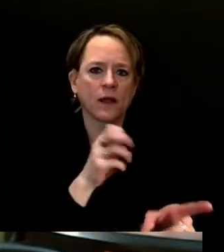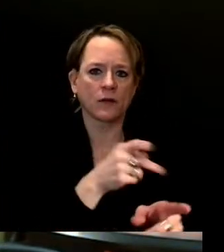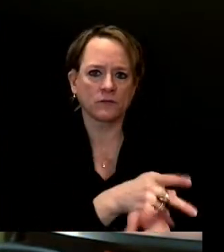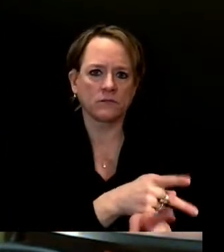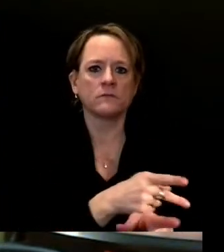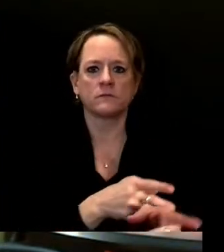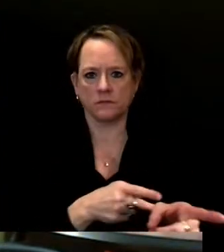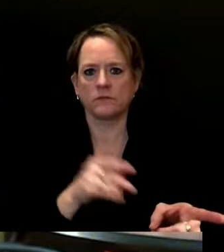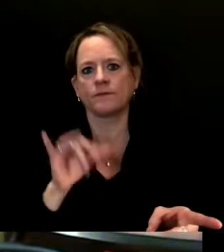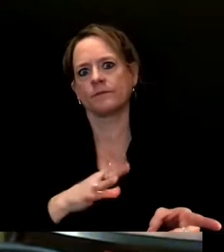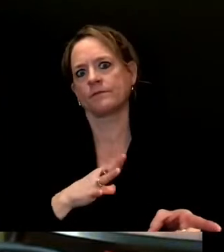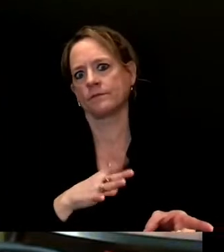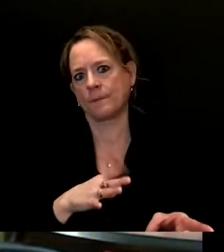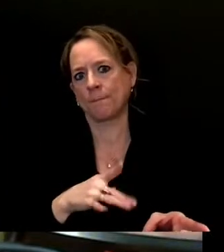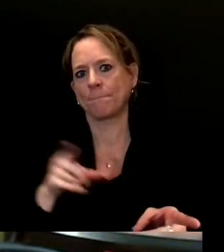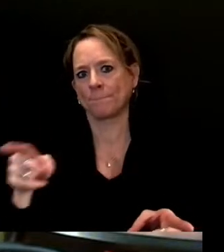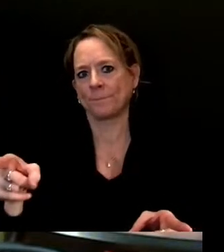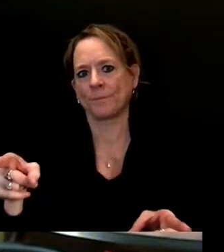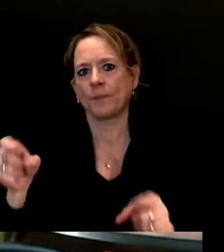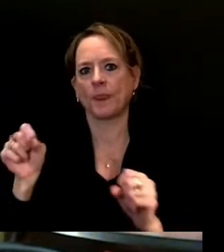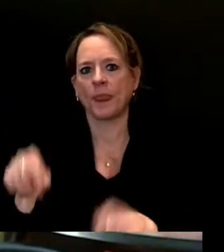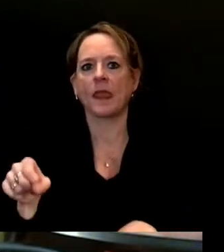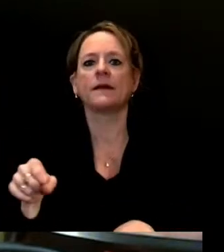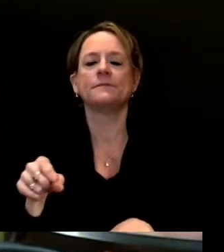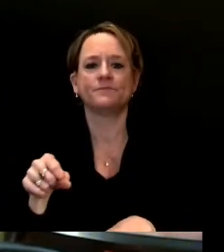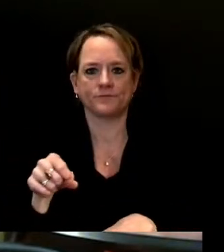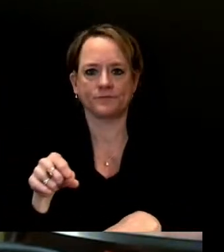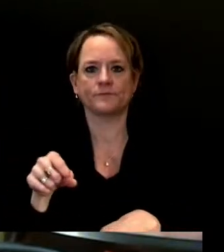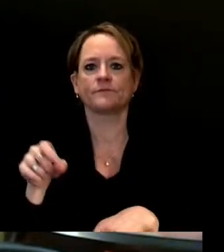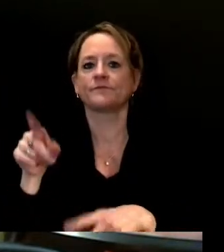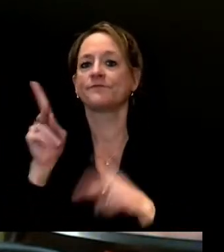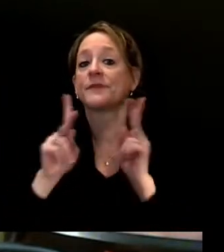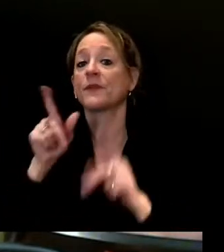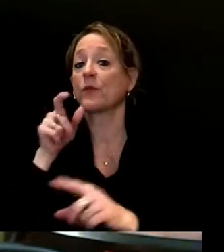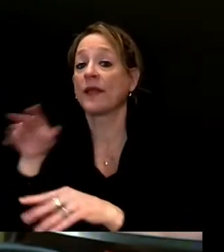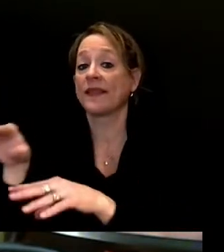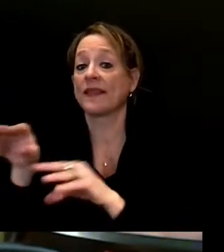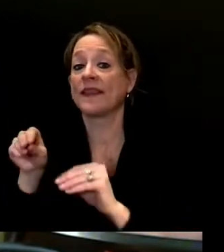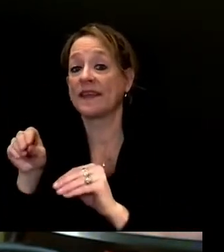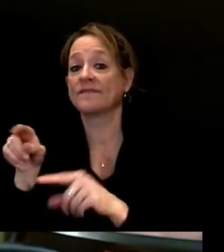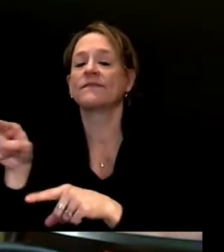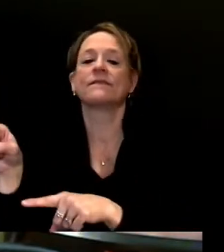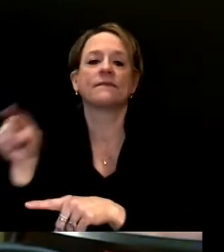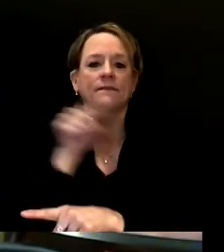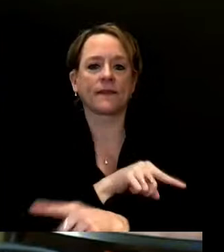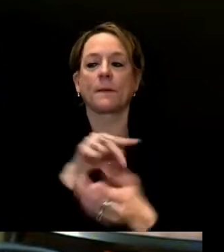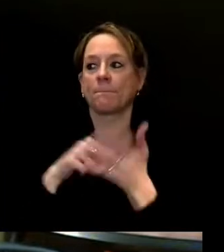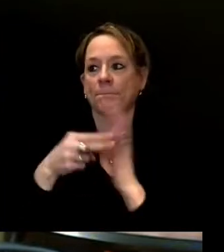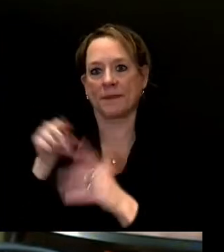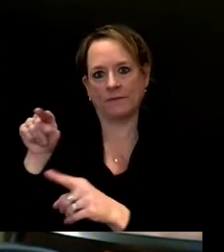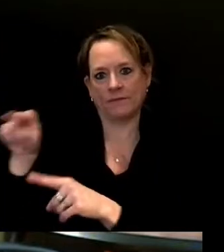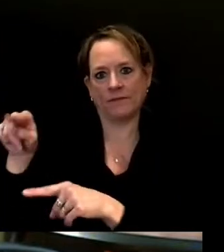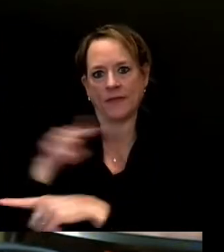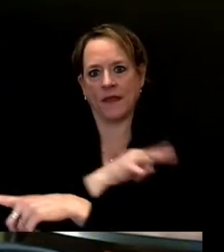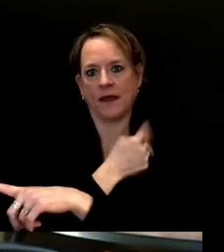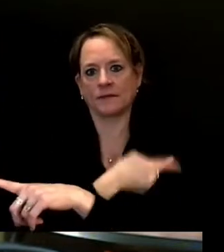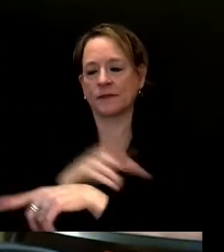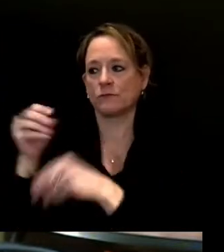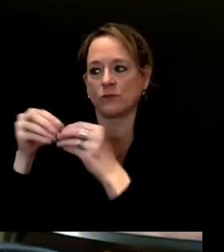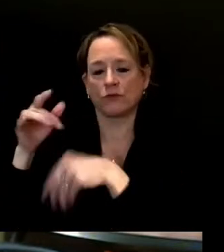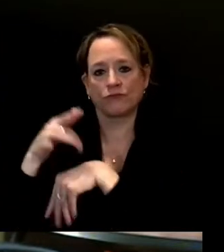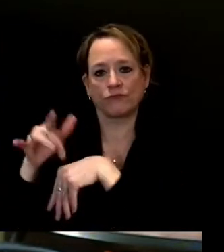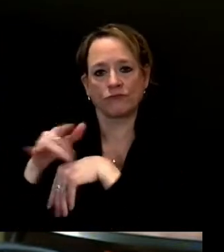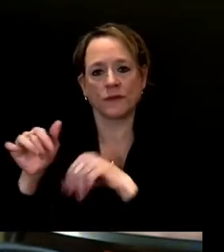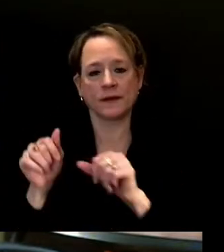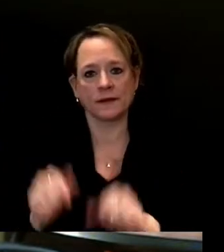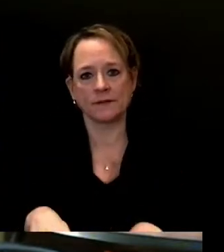In conversations with health systems around the state, there is strong agreement that this regional strategy